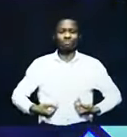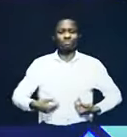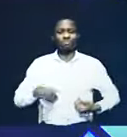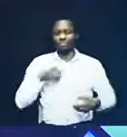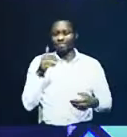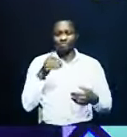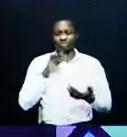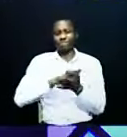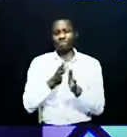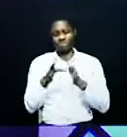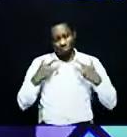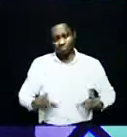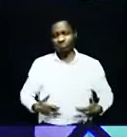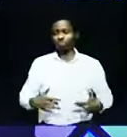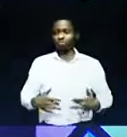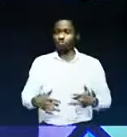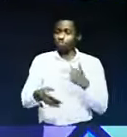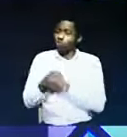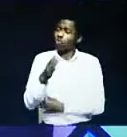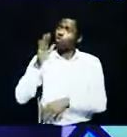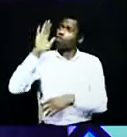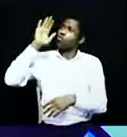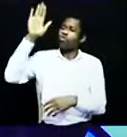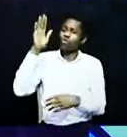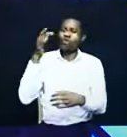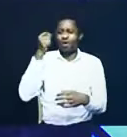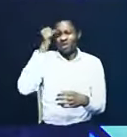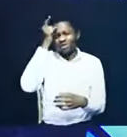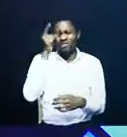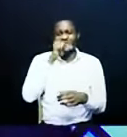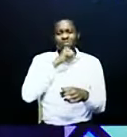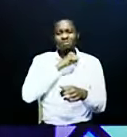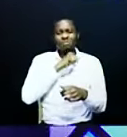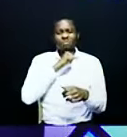And his understanding no one can fathom.